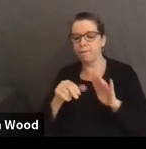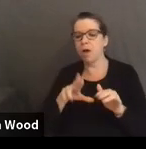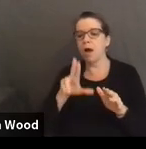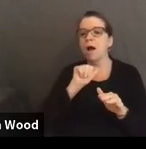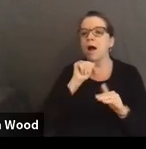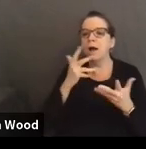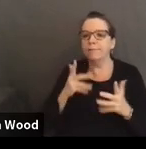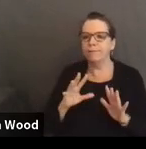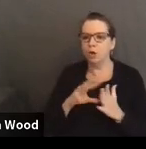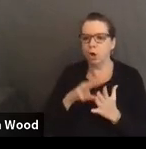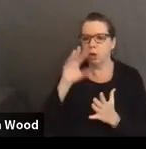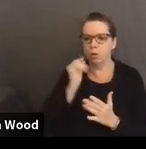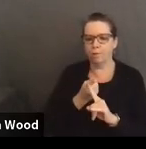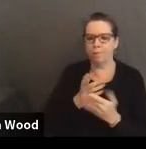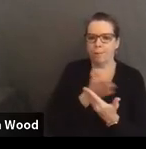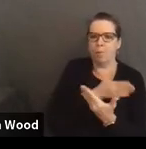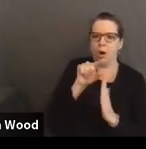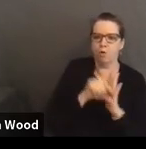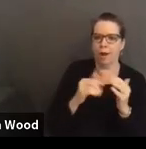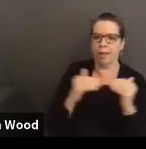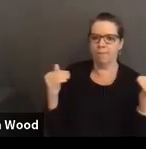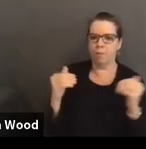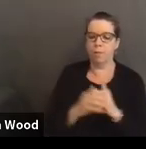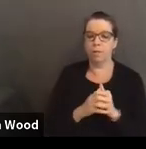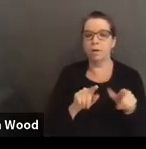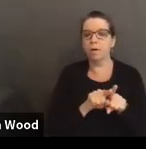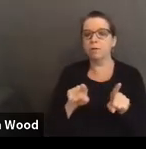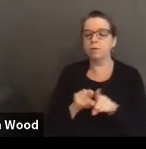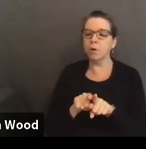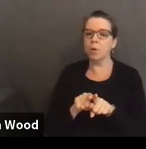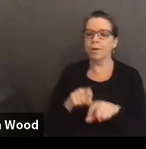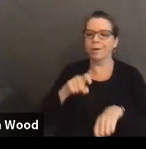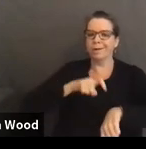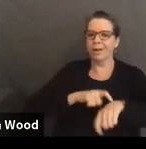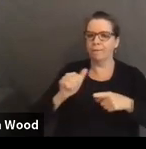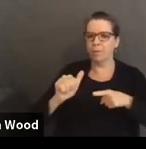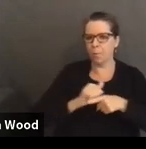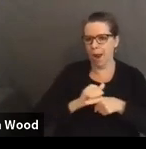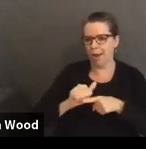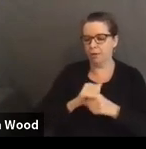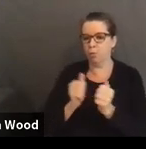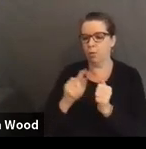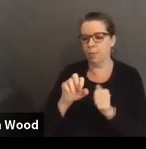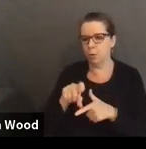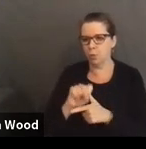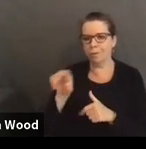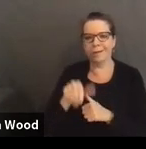from the prior grade level, and then allow time for practice with the tools and